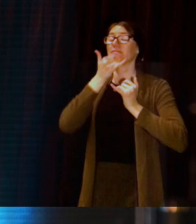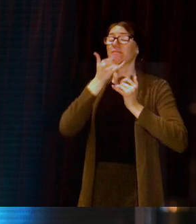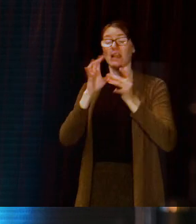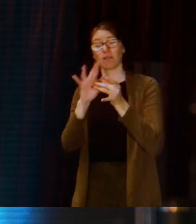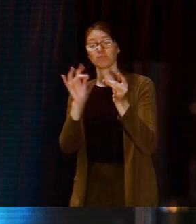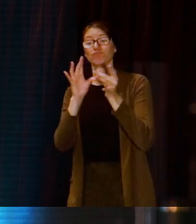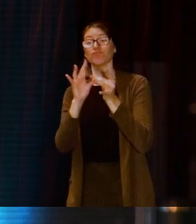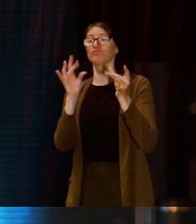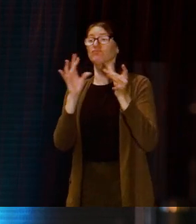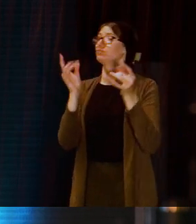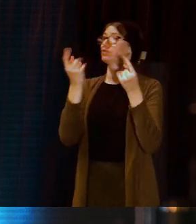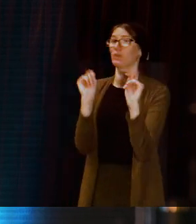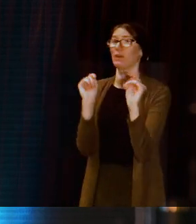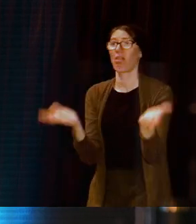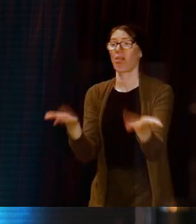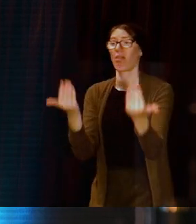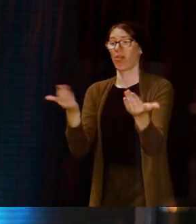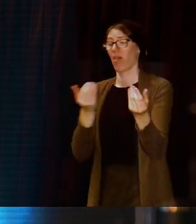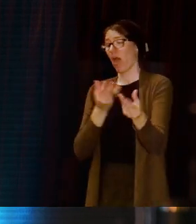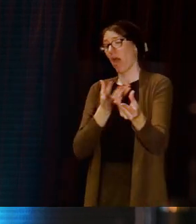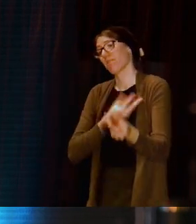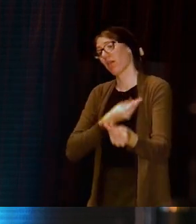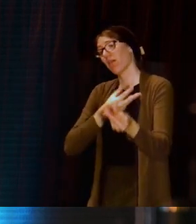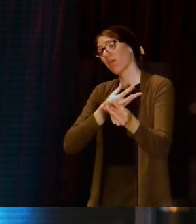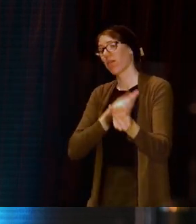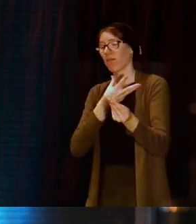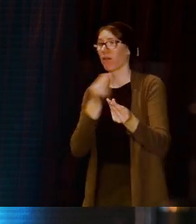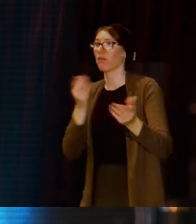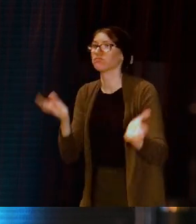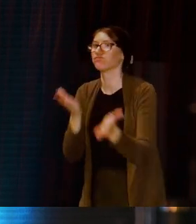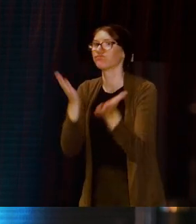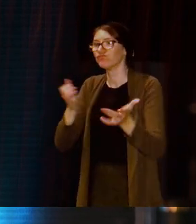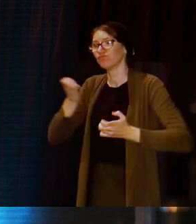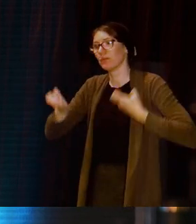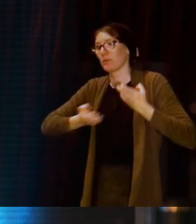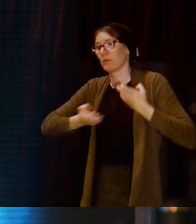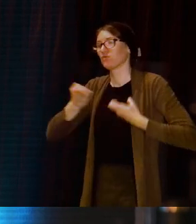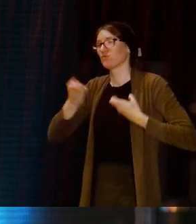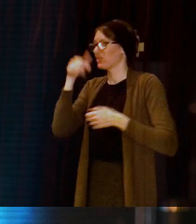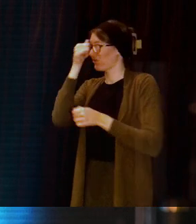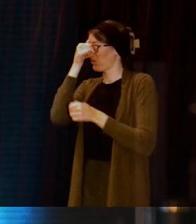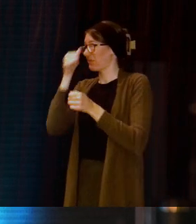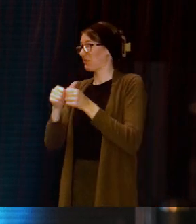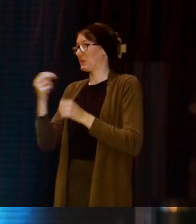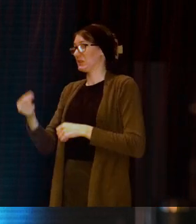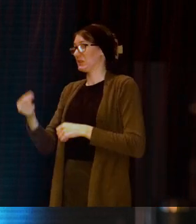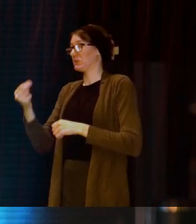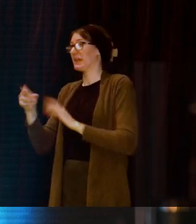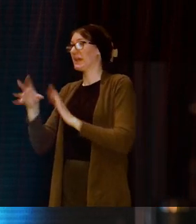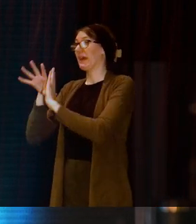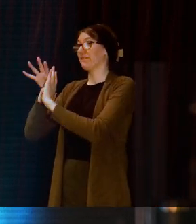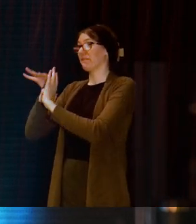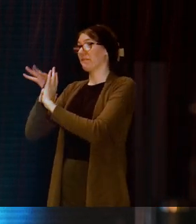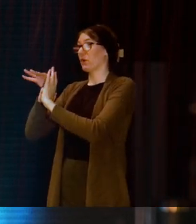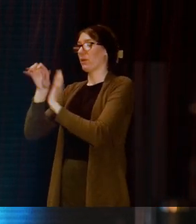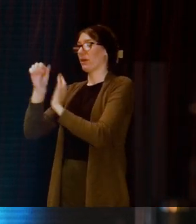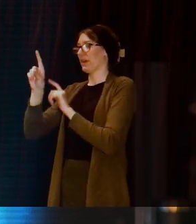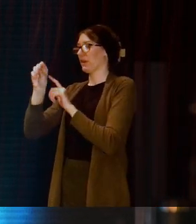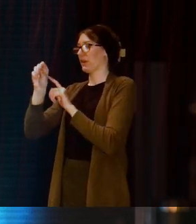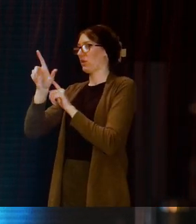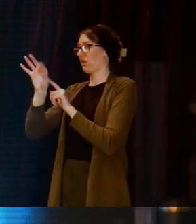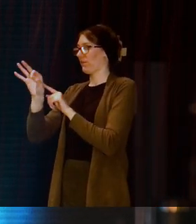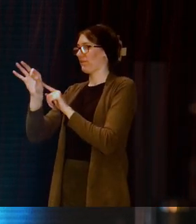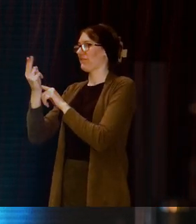empathy. It's designed to arouse emotions improperly. I don't know if y'all remember this in your history books, but there's a video of Adolf Hitler